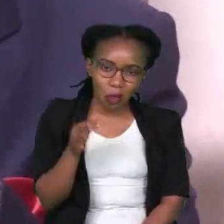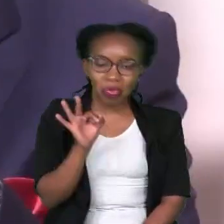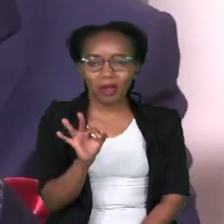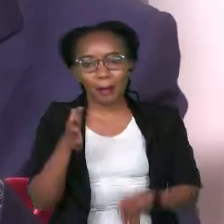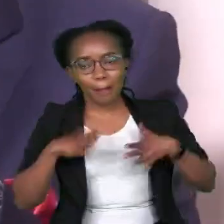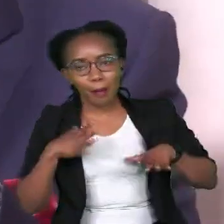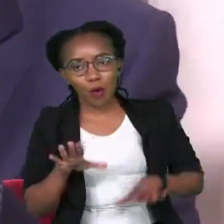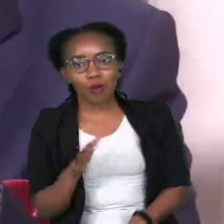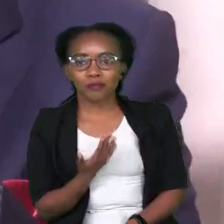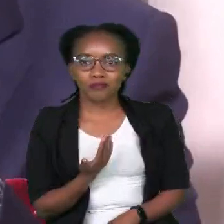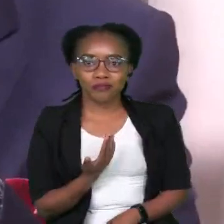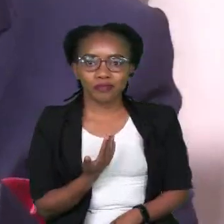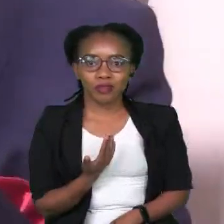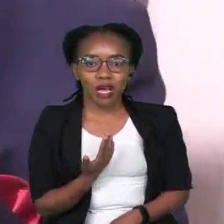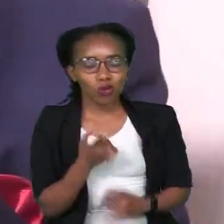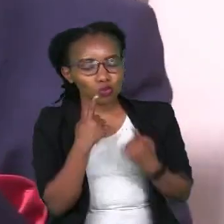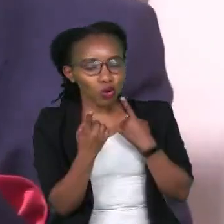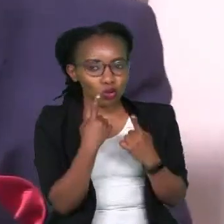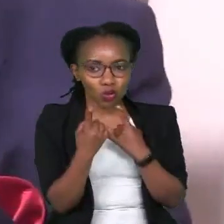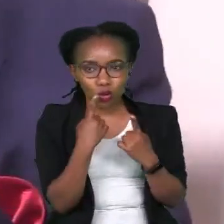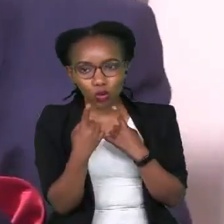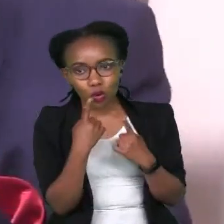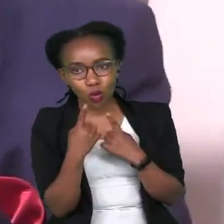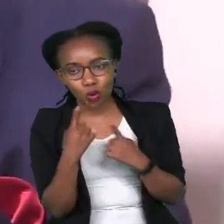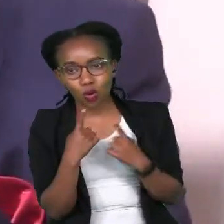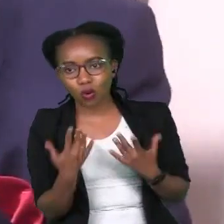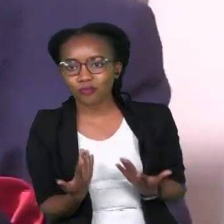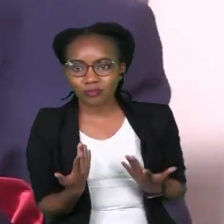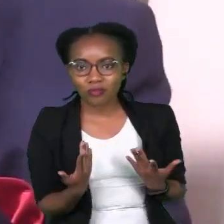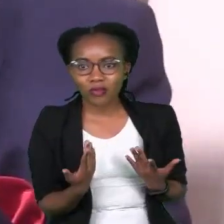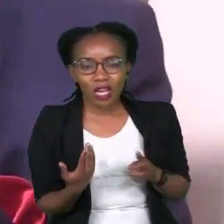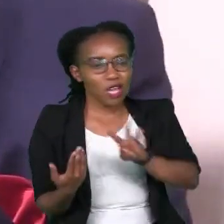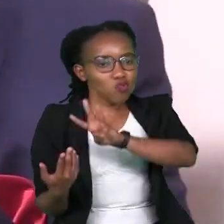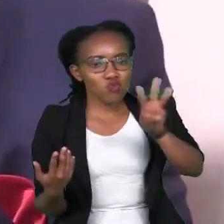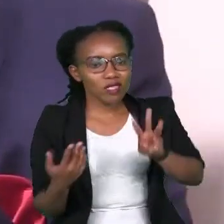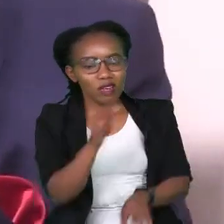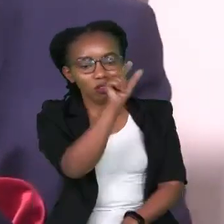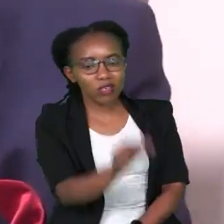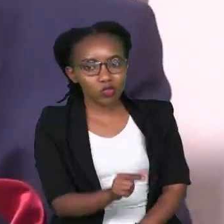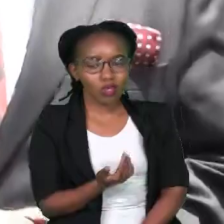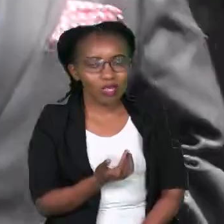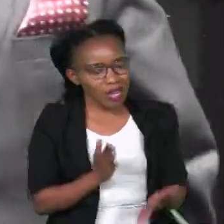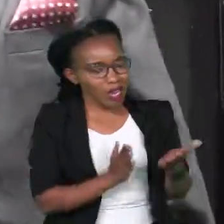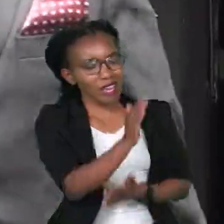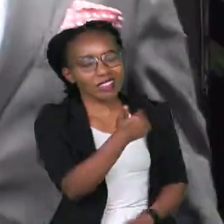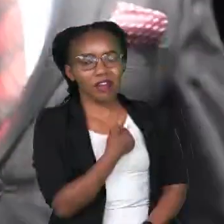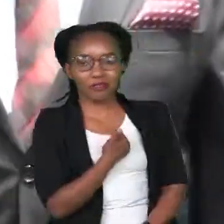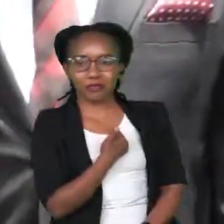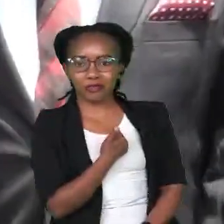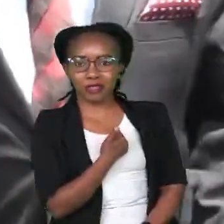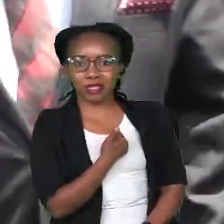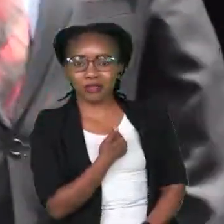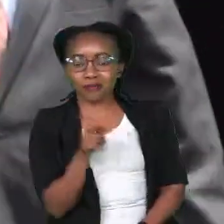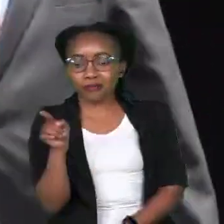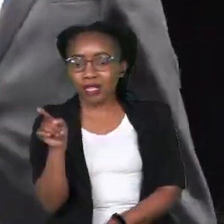ambao wametoa matamshi katika eneo la Magharibi kwamba wanataka, hiyo ni haki yao. Mudavadi